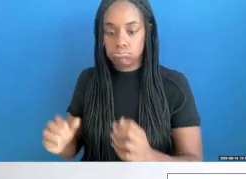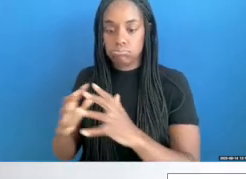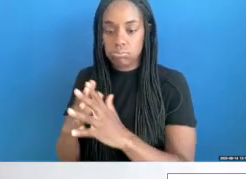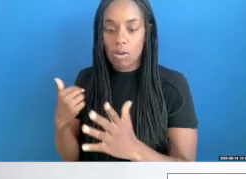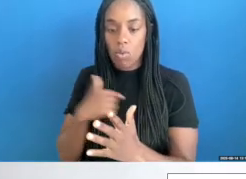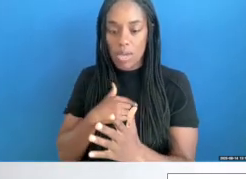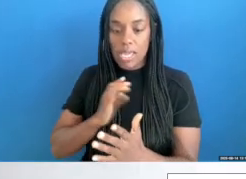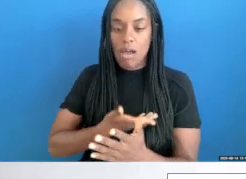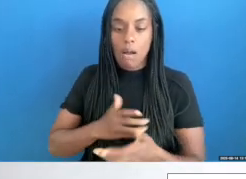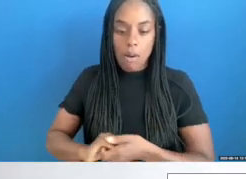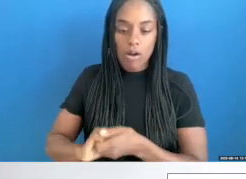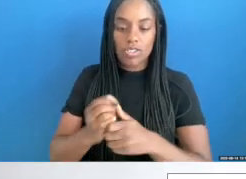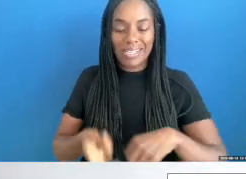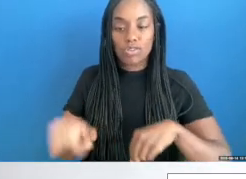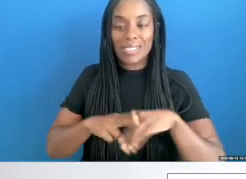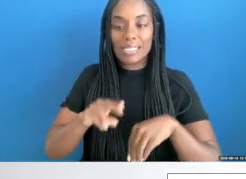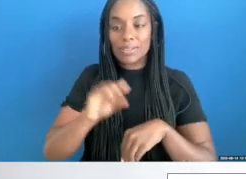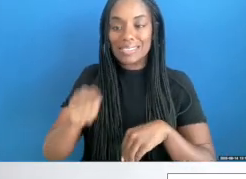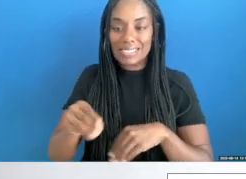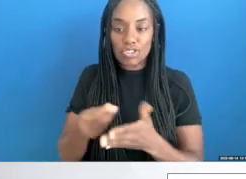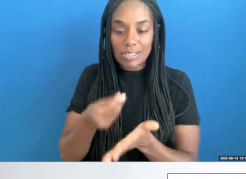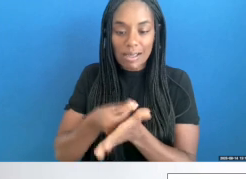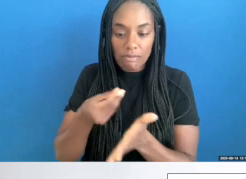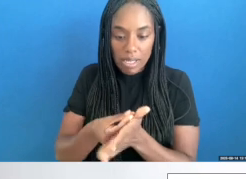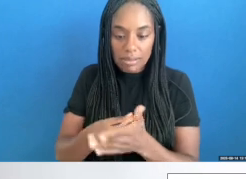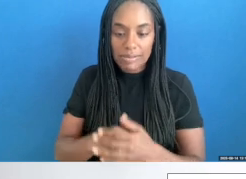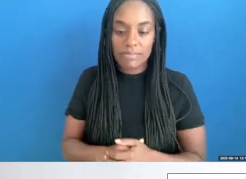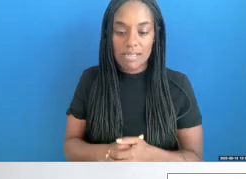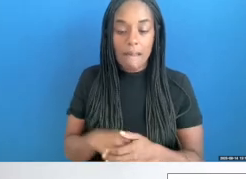priority populations. In fiscal year